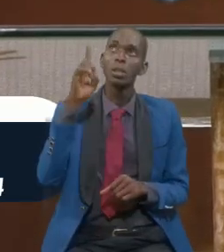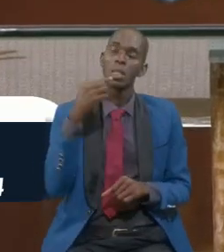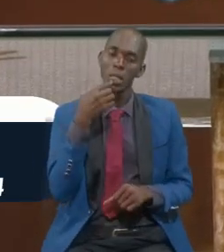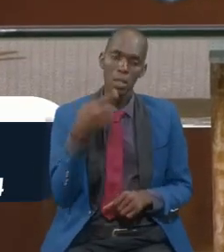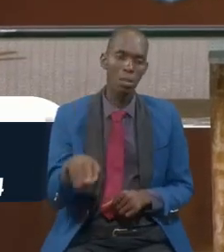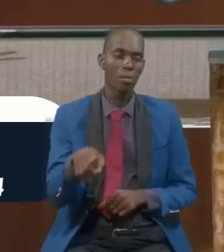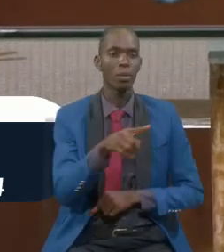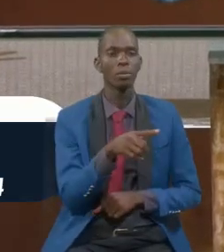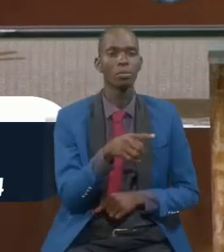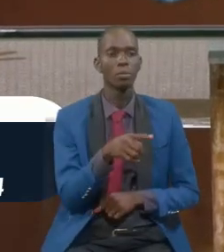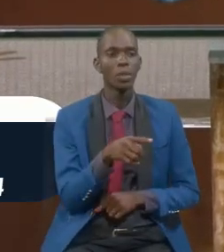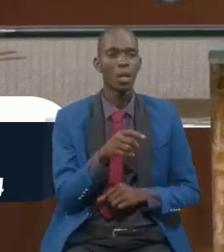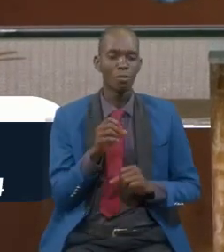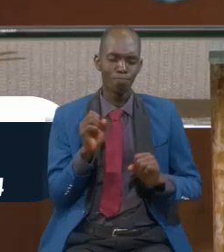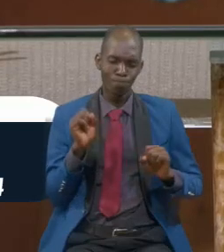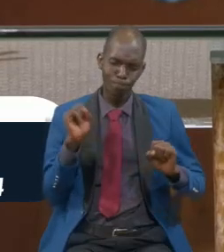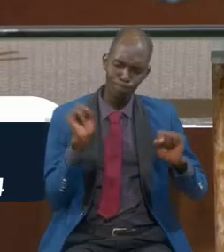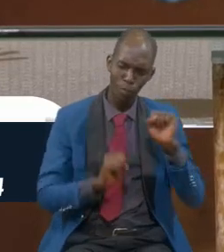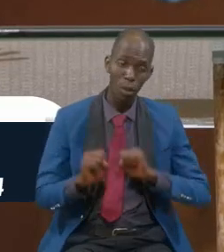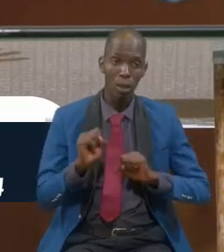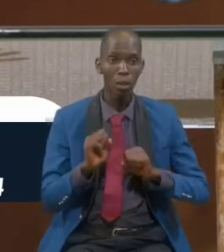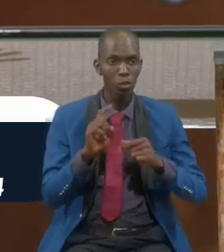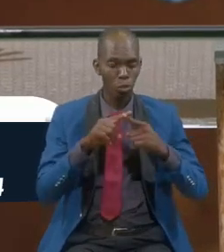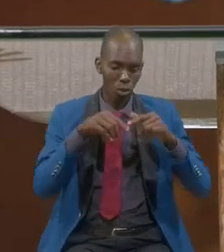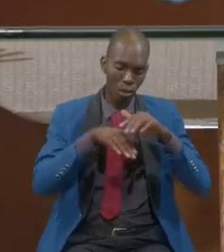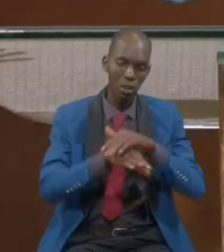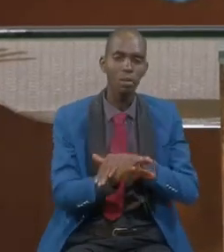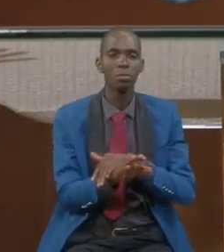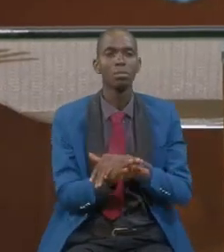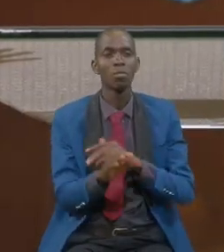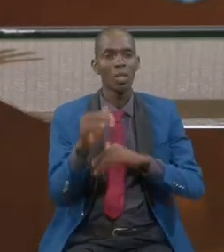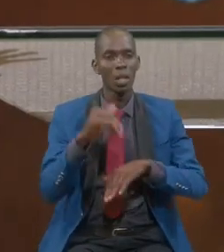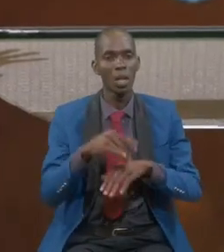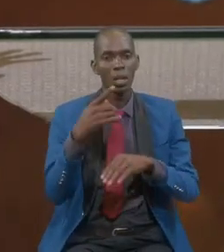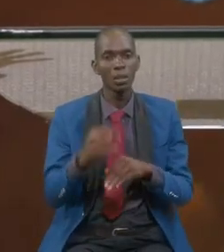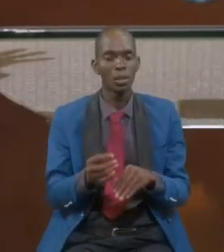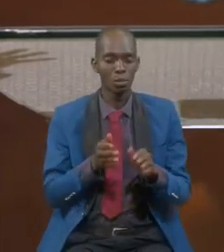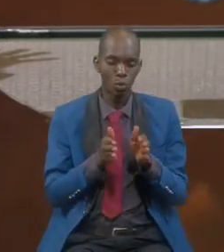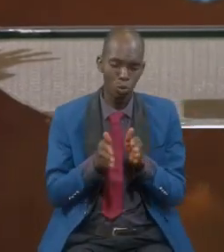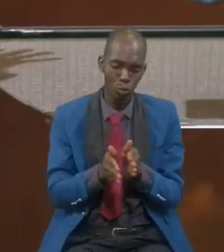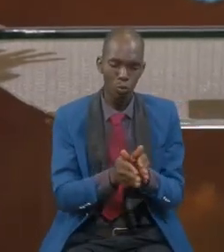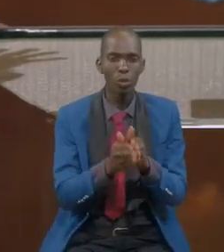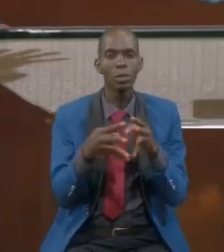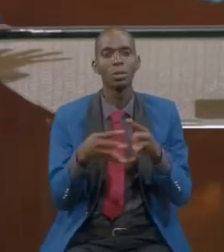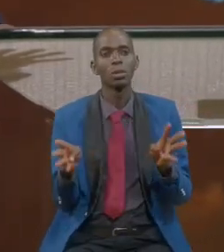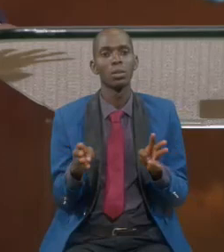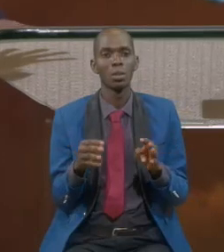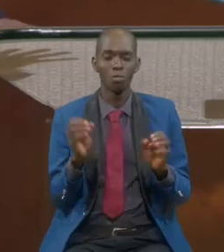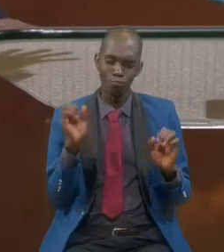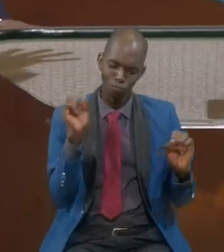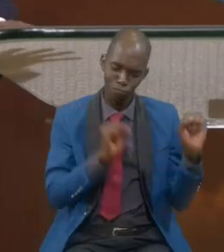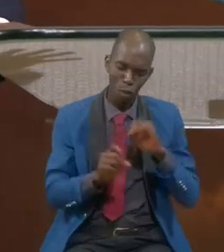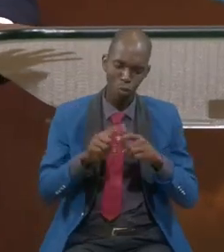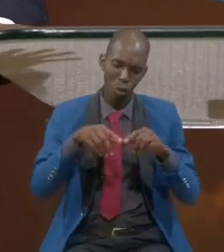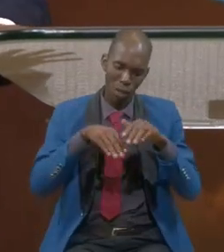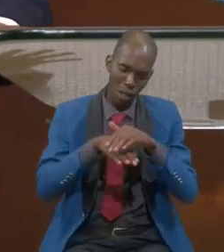24 strive to enter in at the Straight Gate enter in